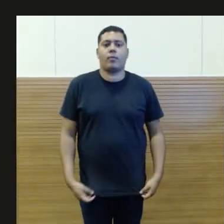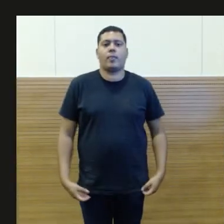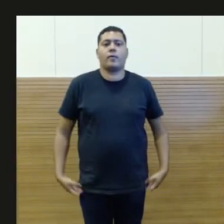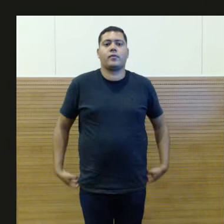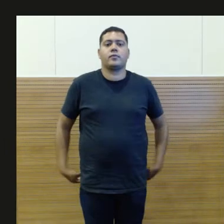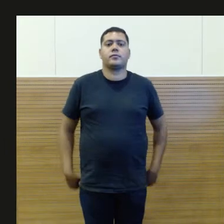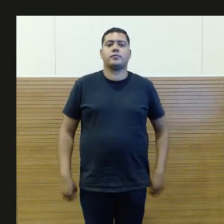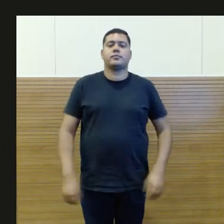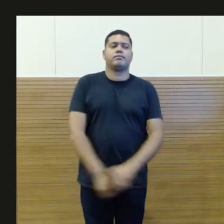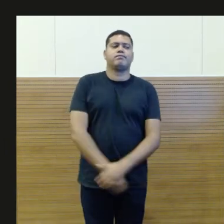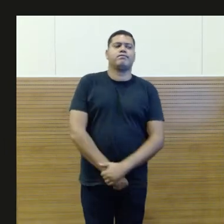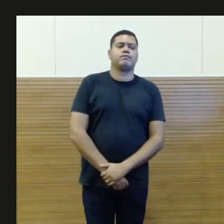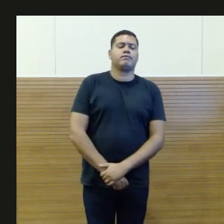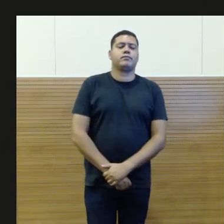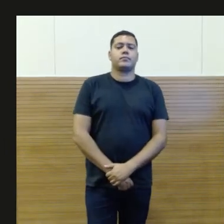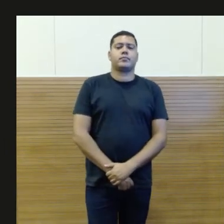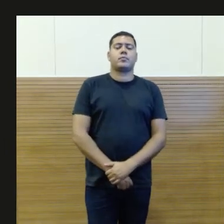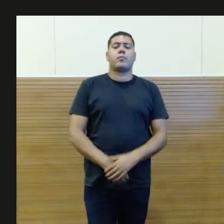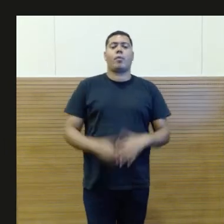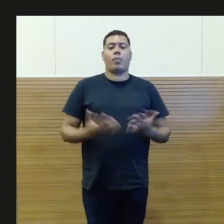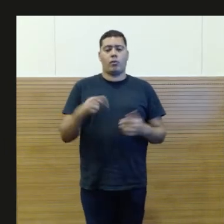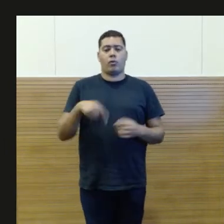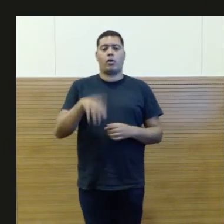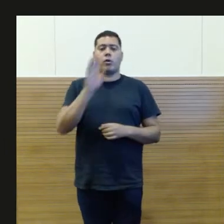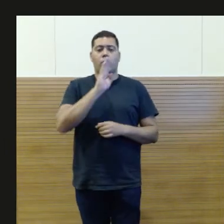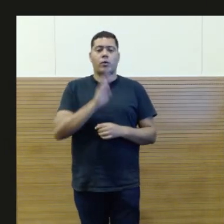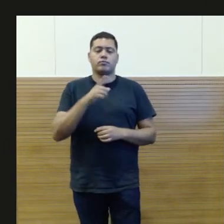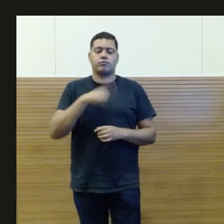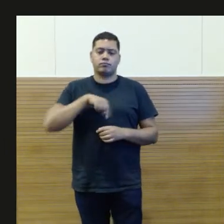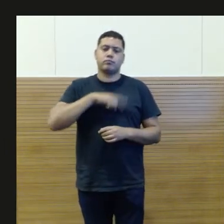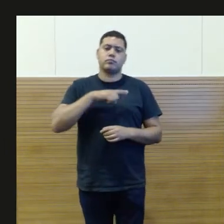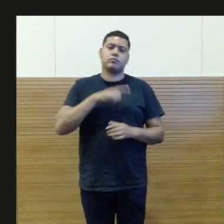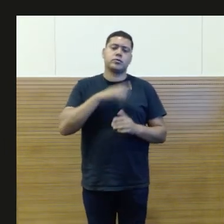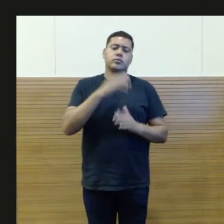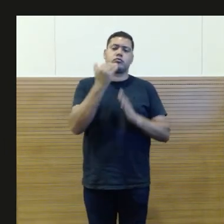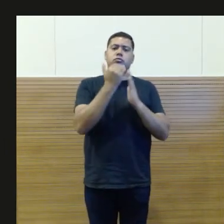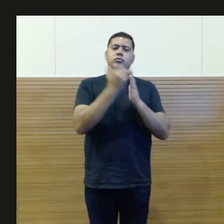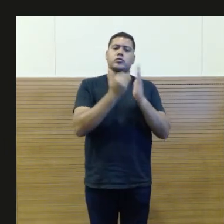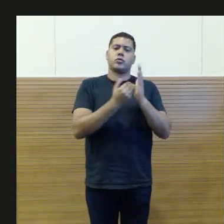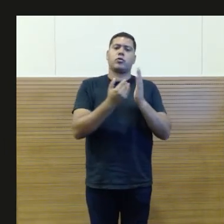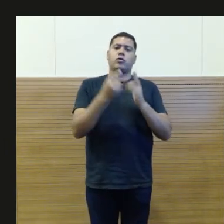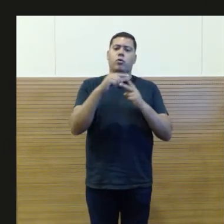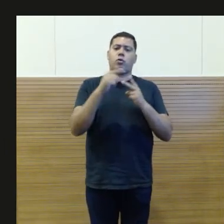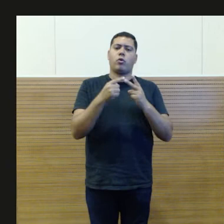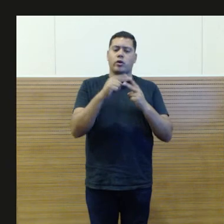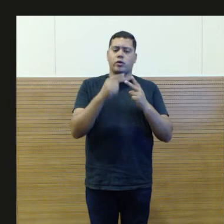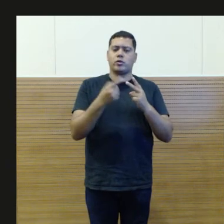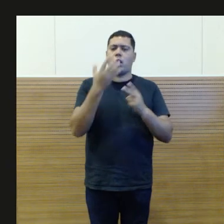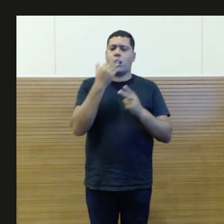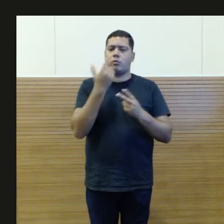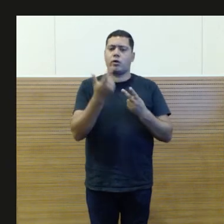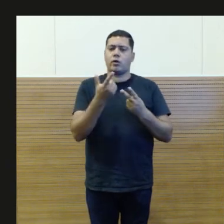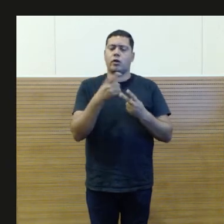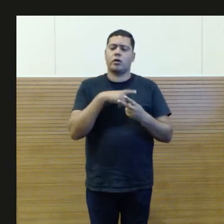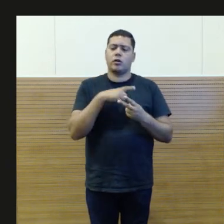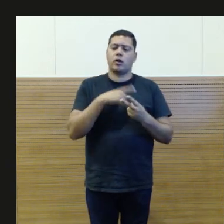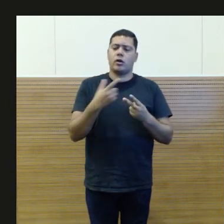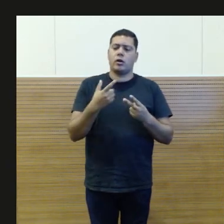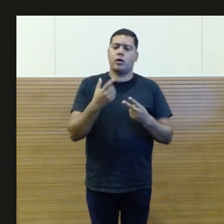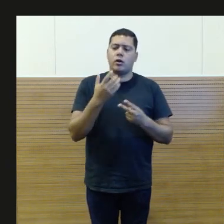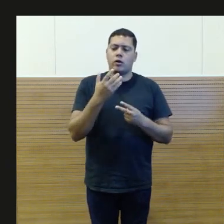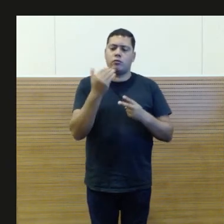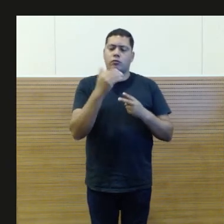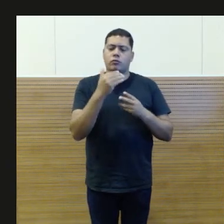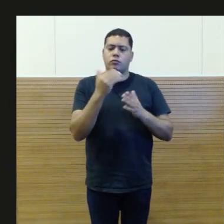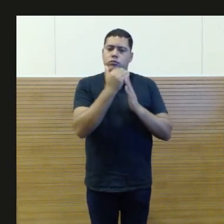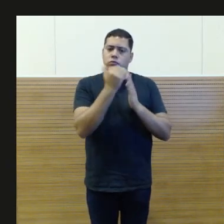means and the ways to eat, as well as we have discussed how is it possible to overcome the obstacles,